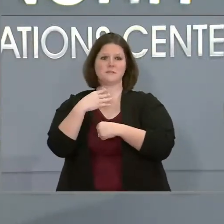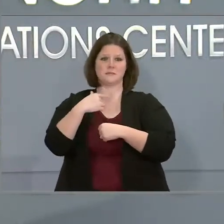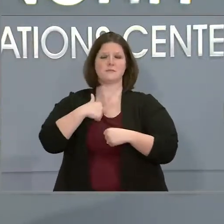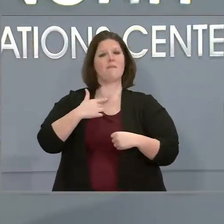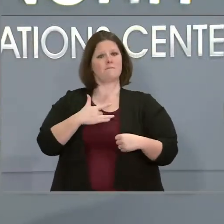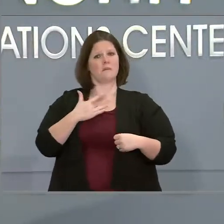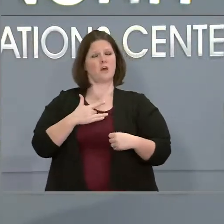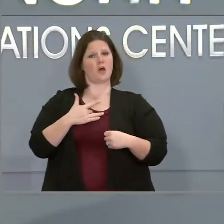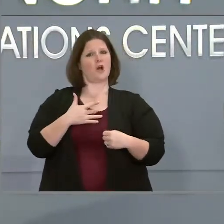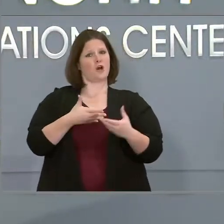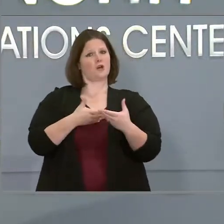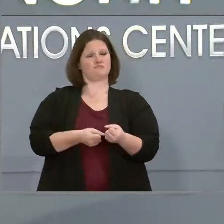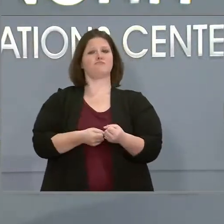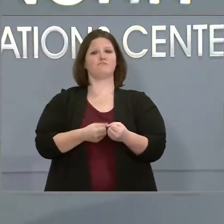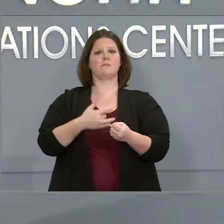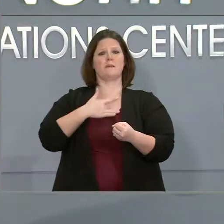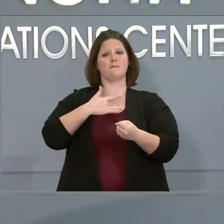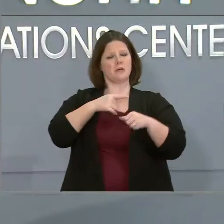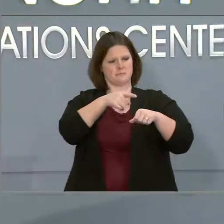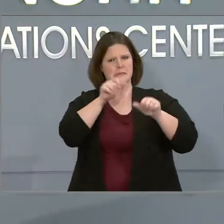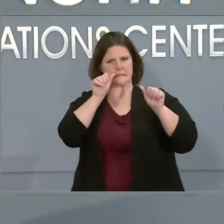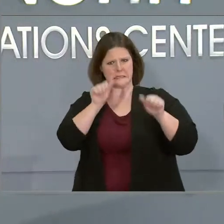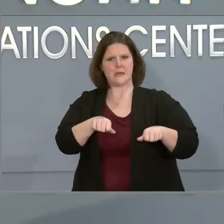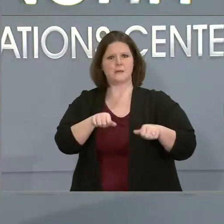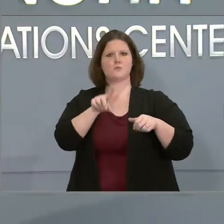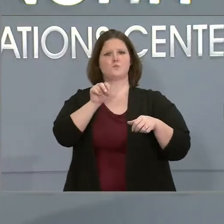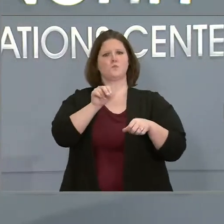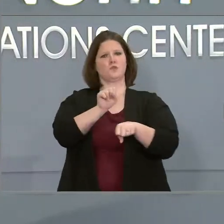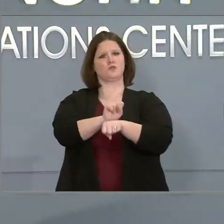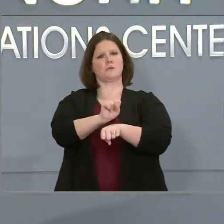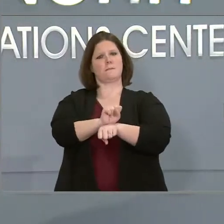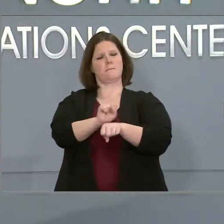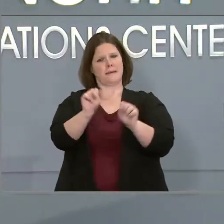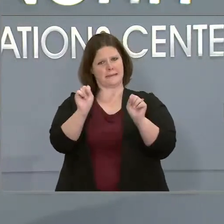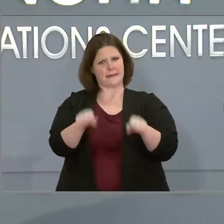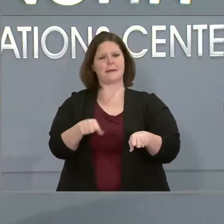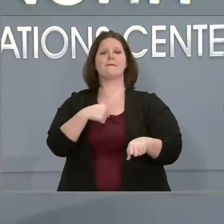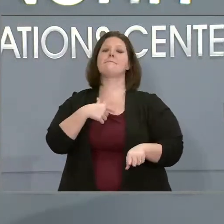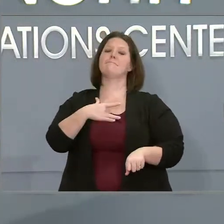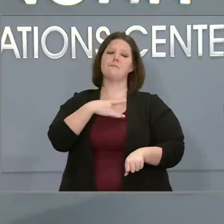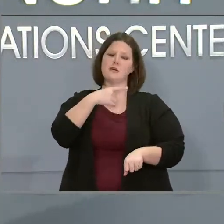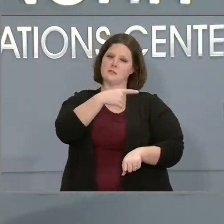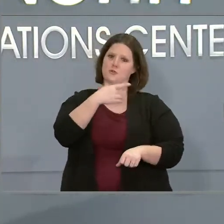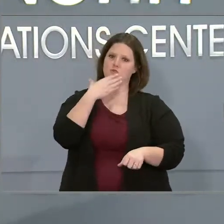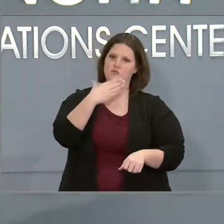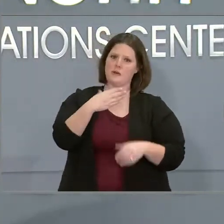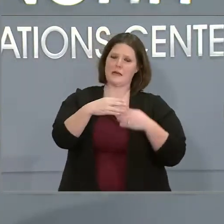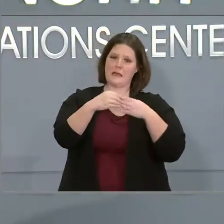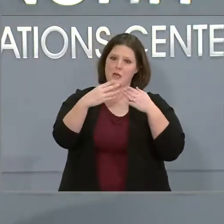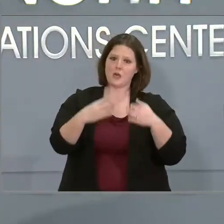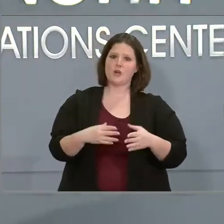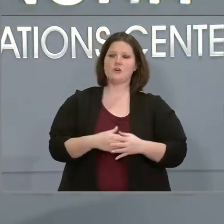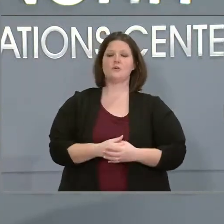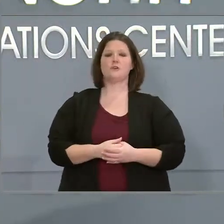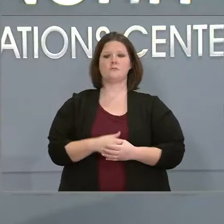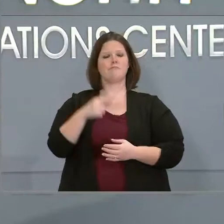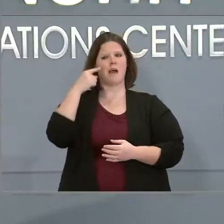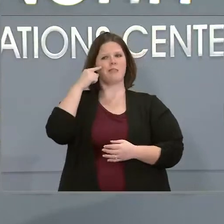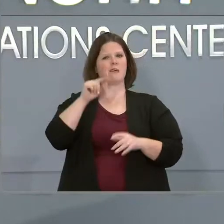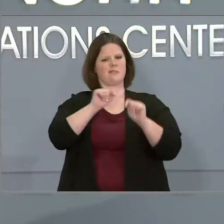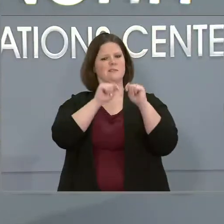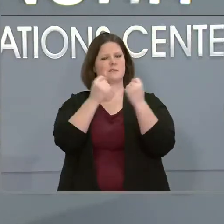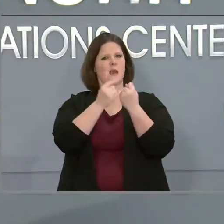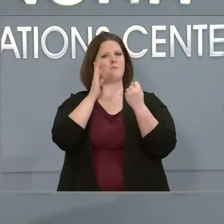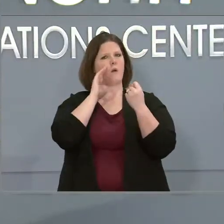feel very positive about Cody's leadership. I think this team is going to continue to stay together, and